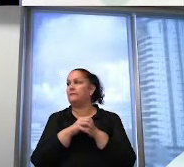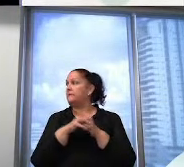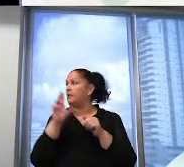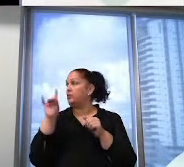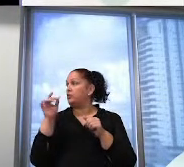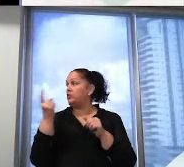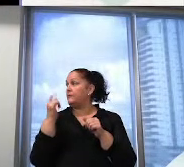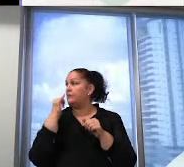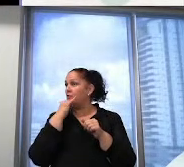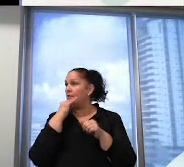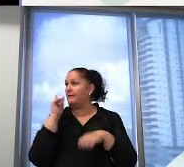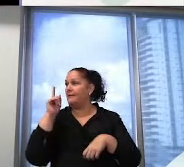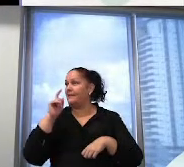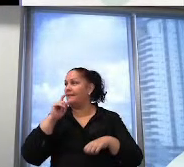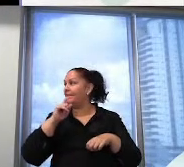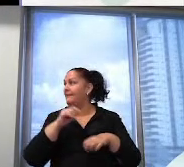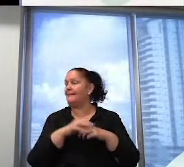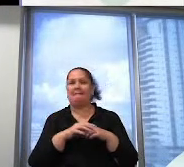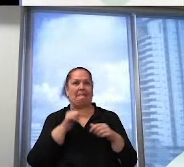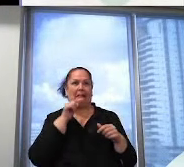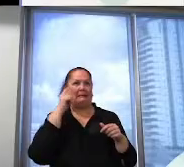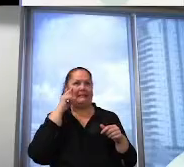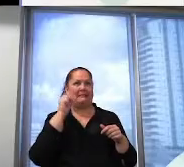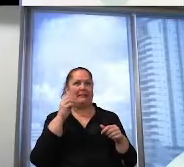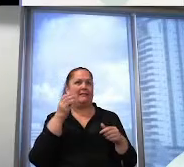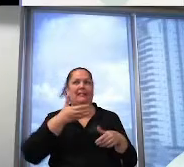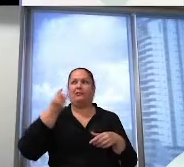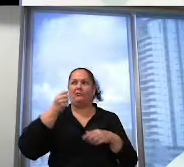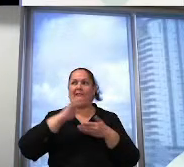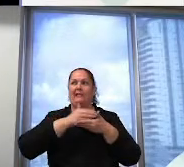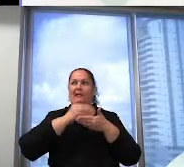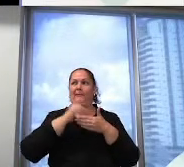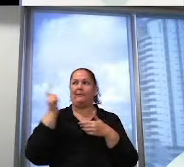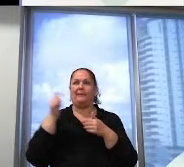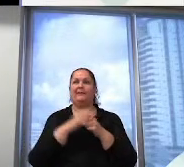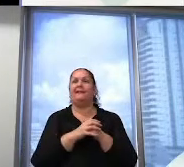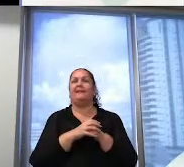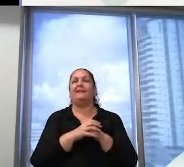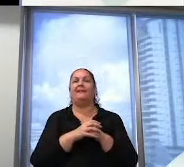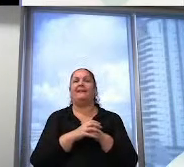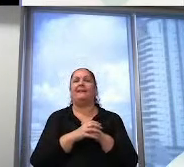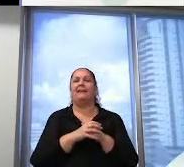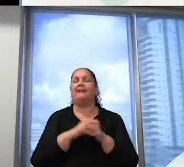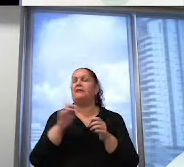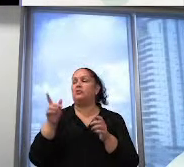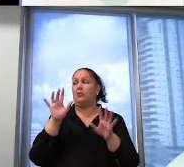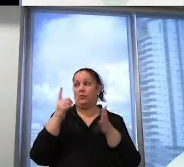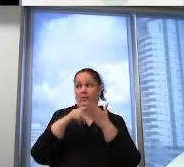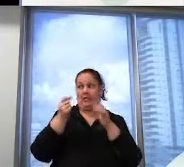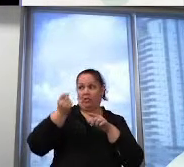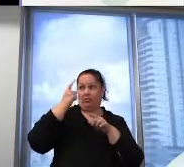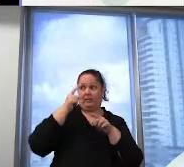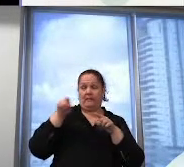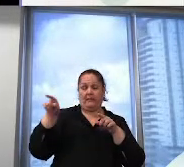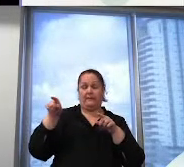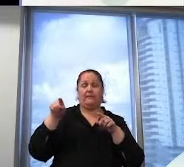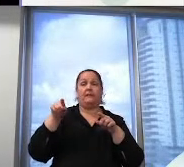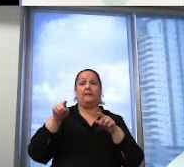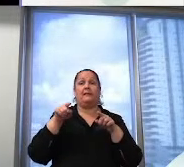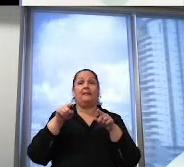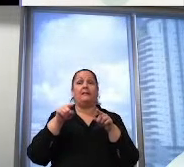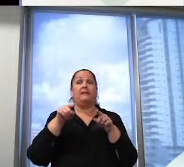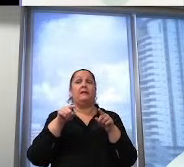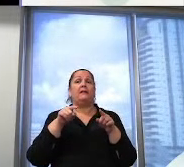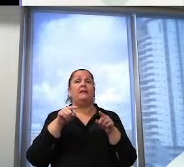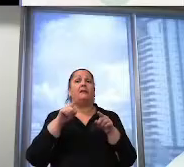Just do something wrong? I don't believe so. Here's what I understand about what you just said, Mr.